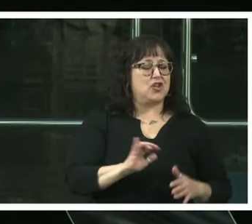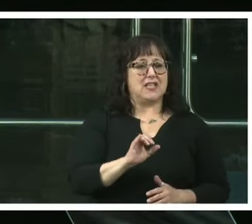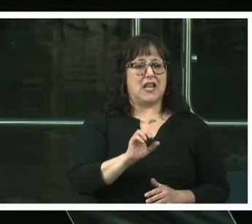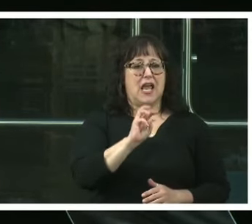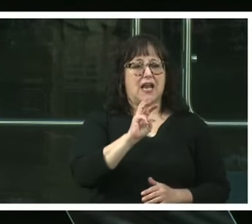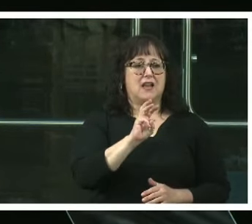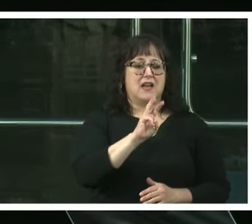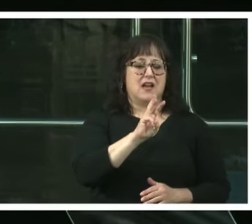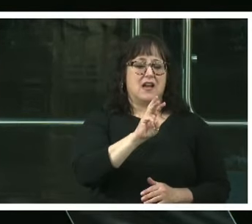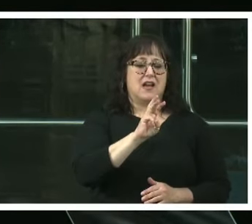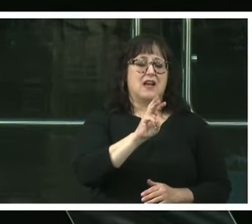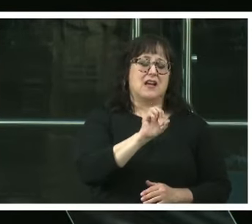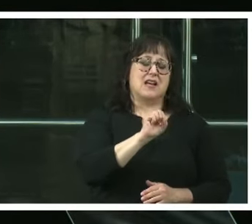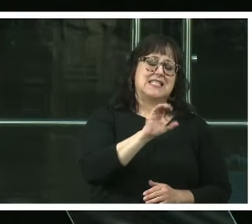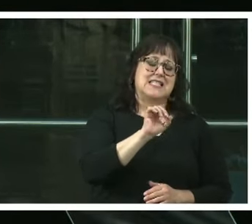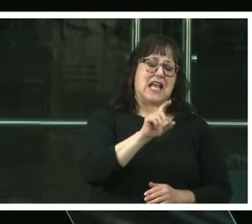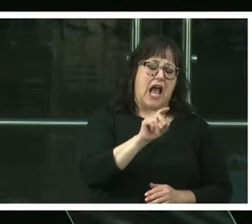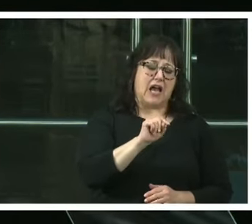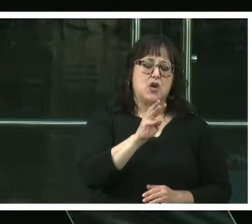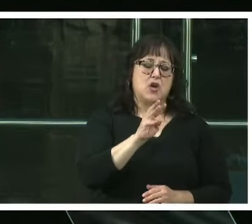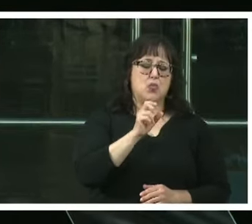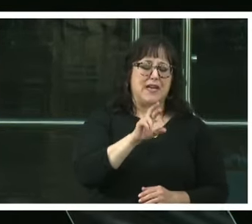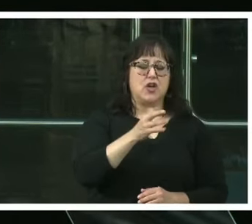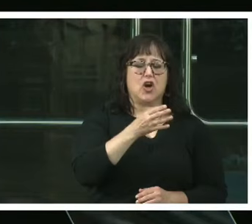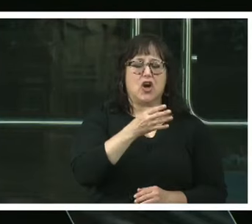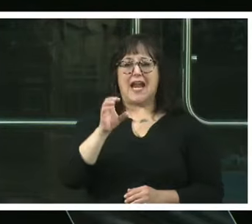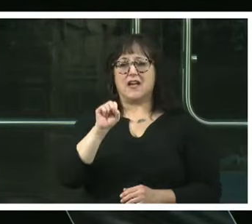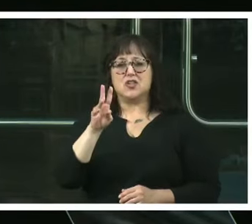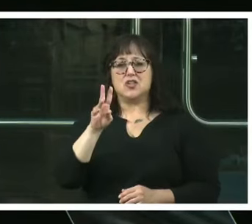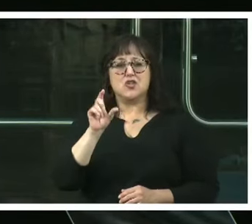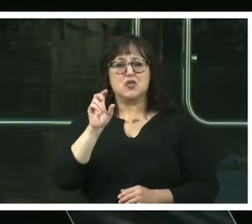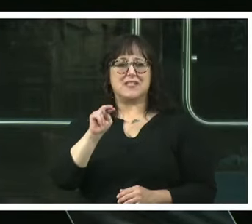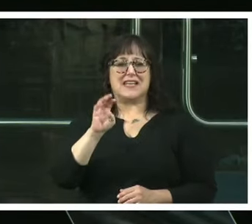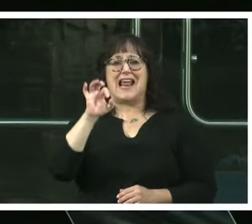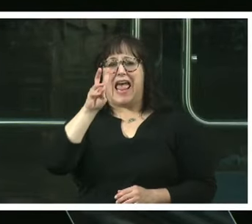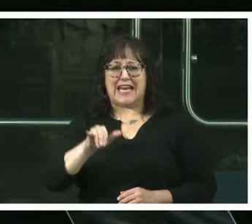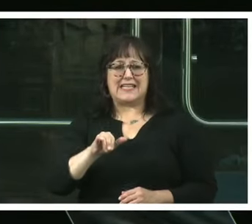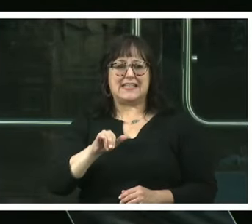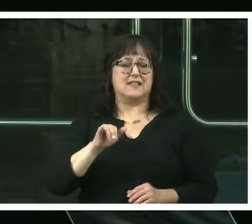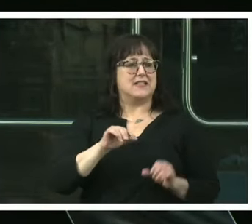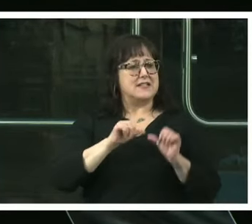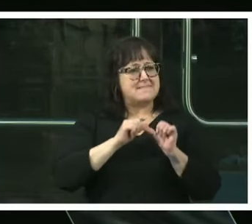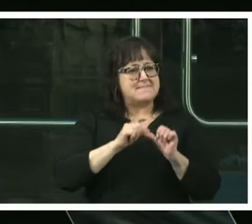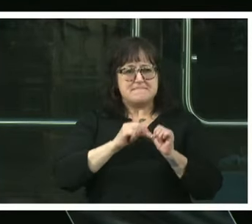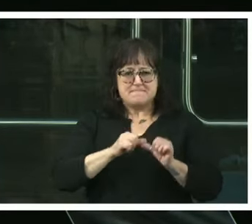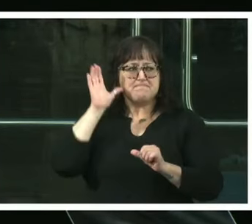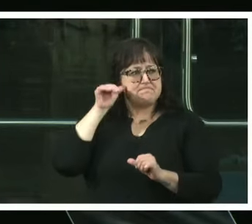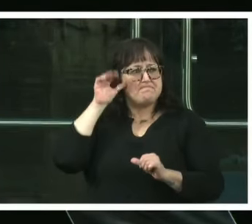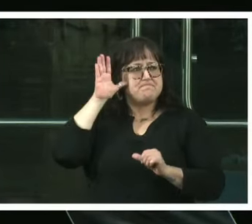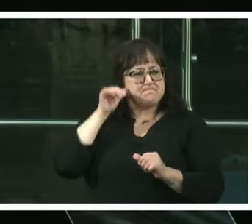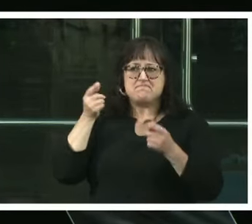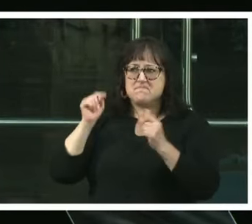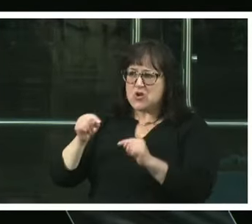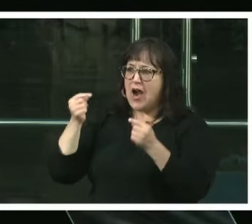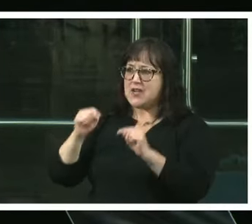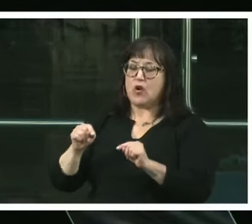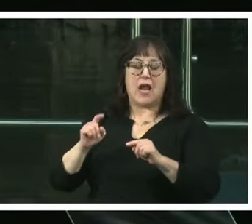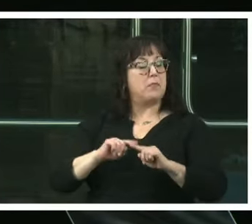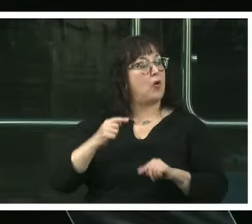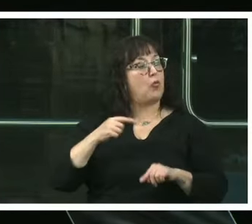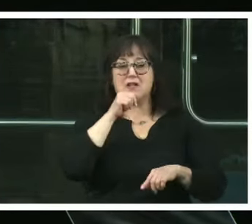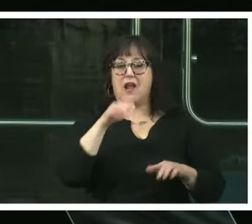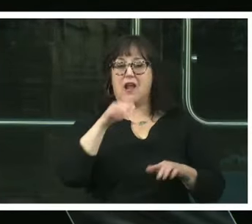Susan Eggman. But we won't give up. We are bringing reforms to our conservatorship laws back this